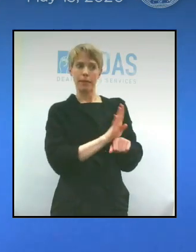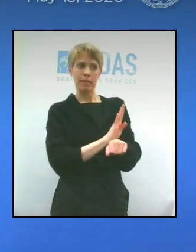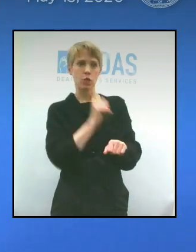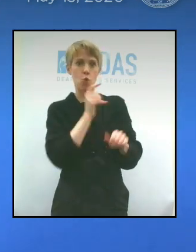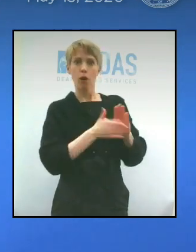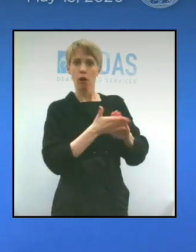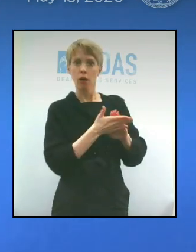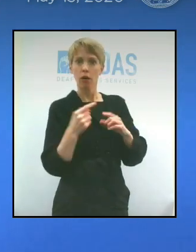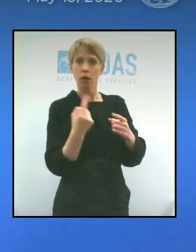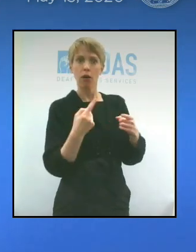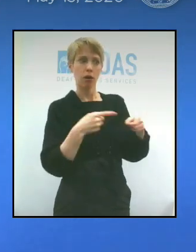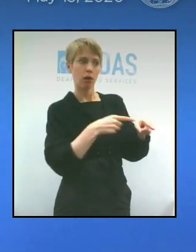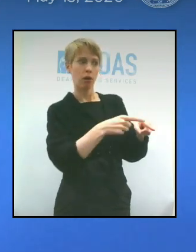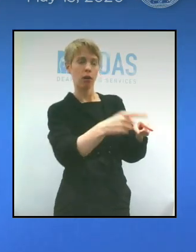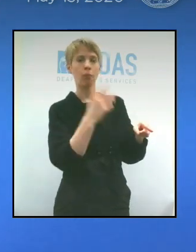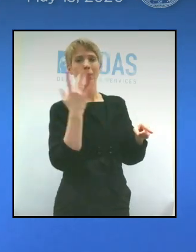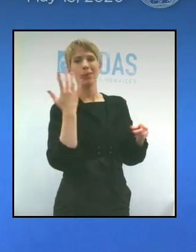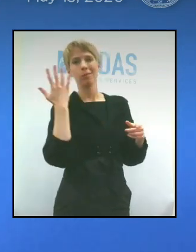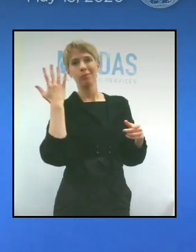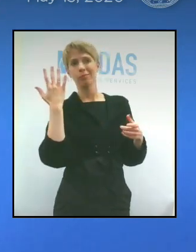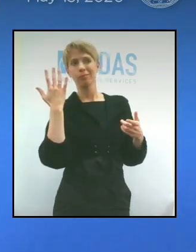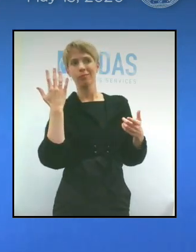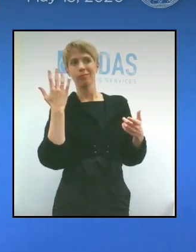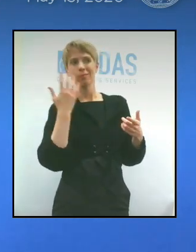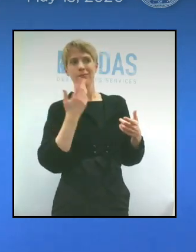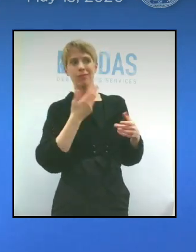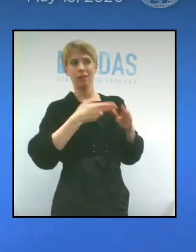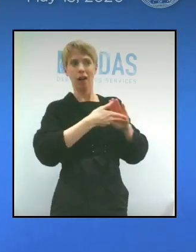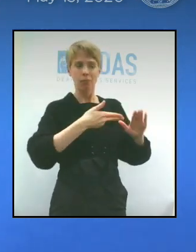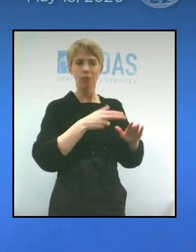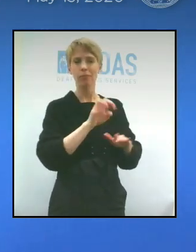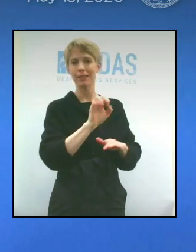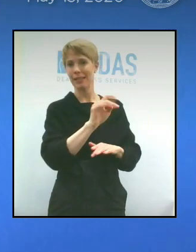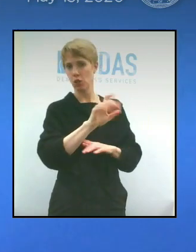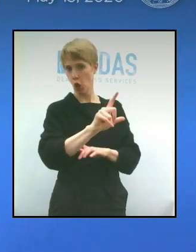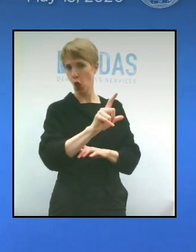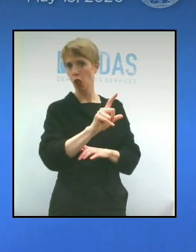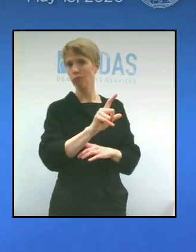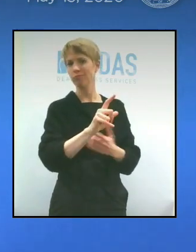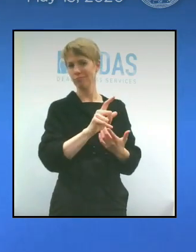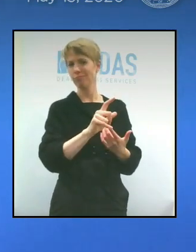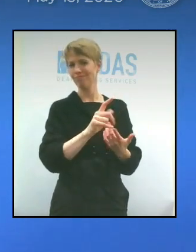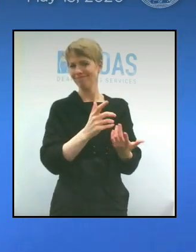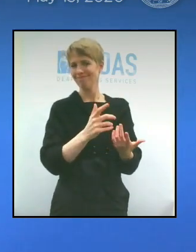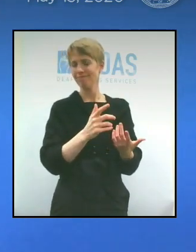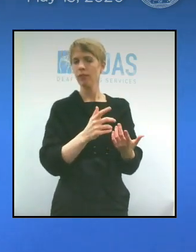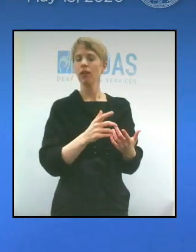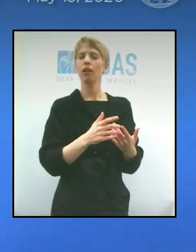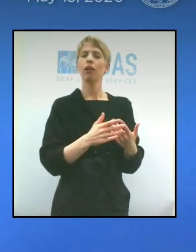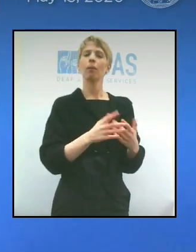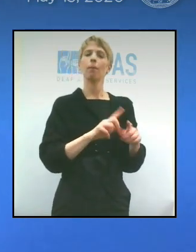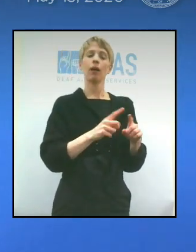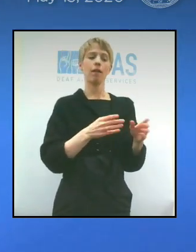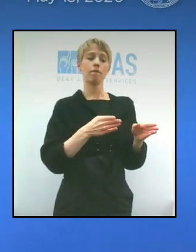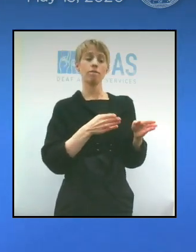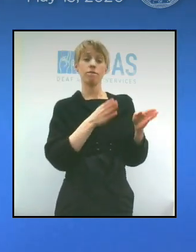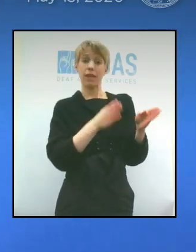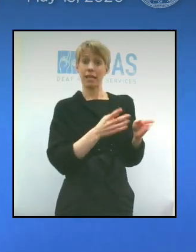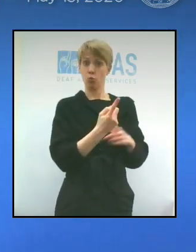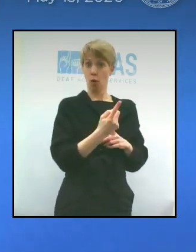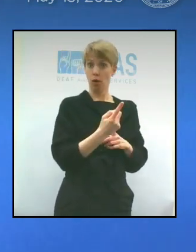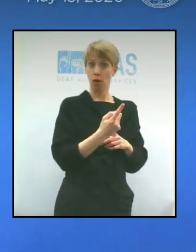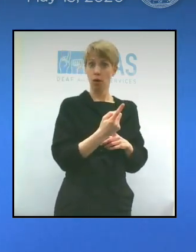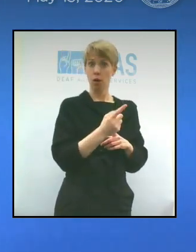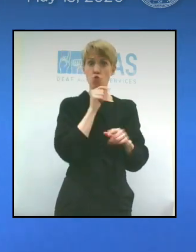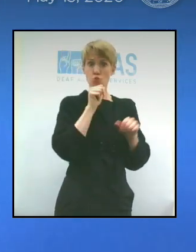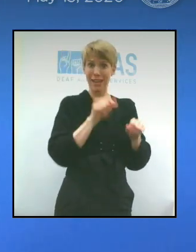they would have had the ability to do additional work before they enter into phase one. There's a lot of things that are listed in phase one, retail opening, that